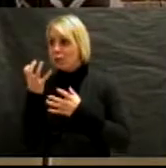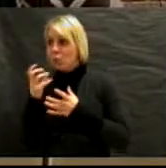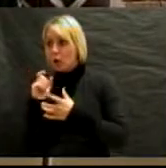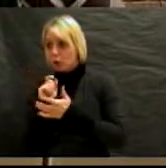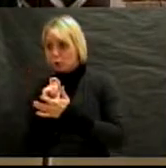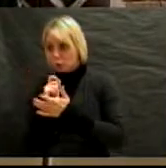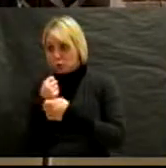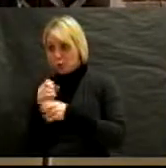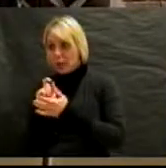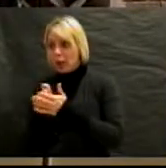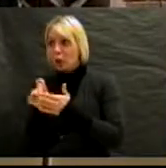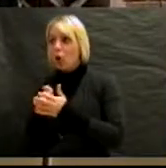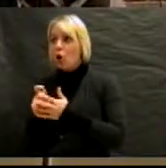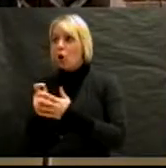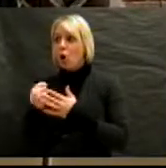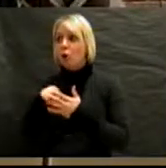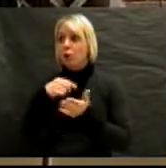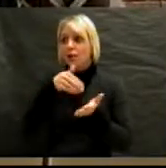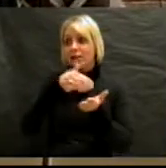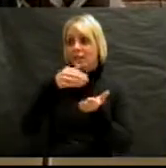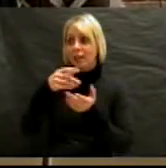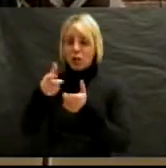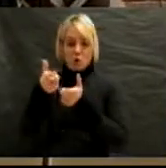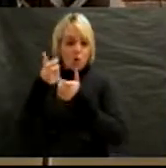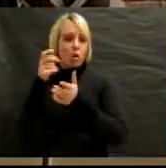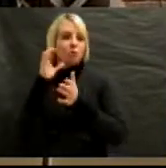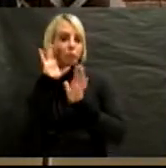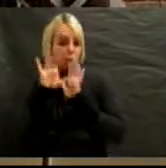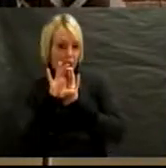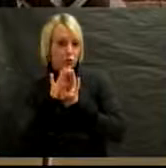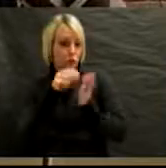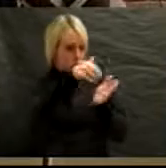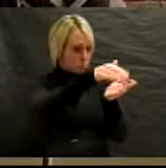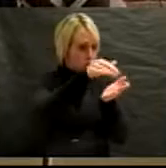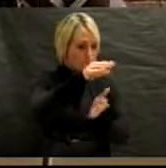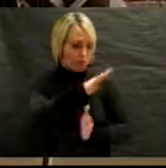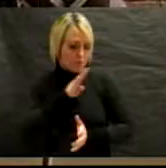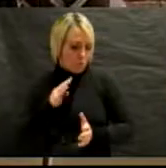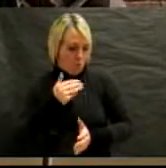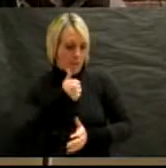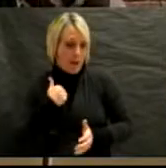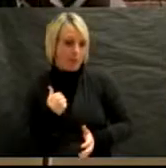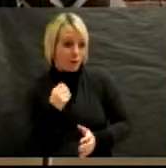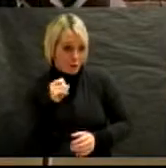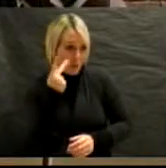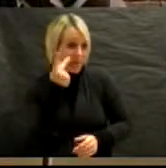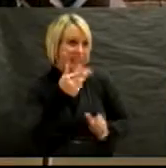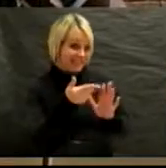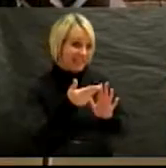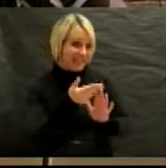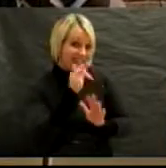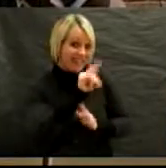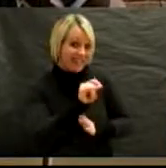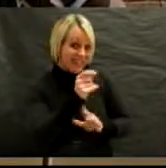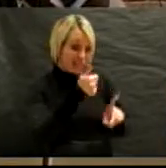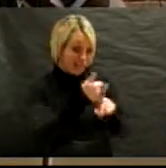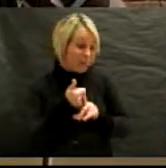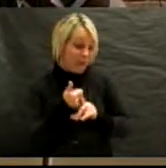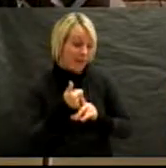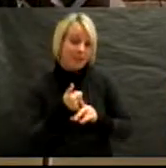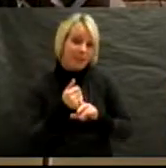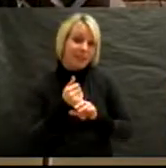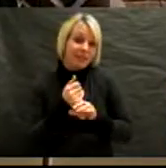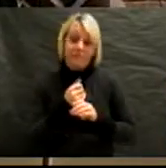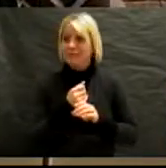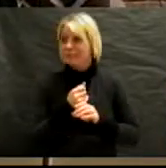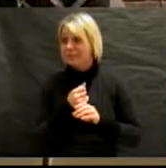give you a good shot of it through the email. Yep. Or maybe Deb already has a picture. One Hold a